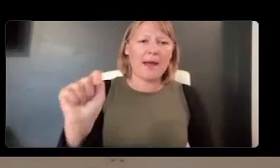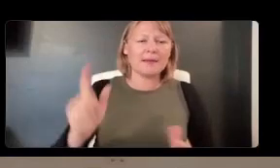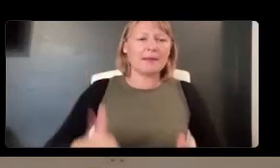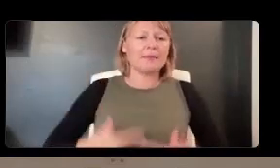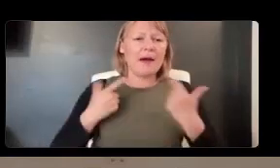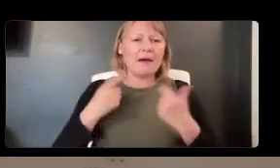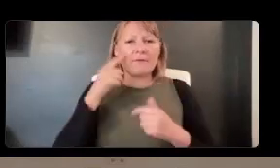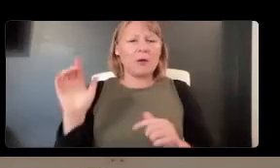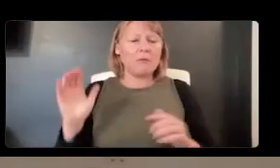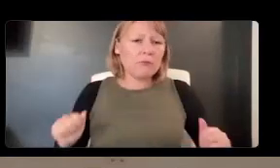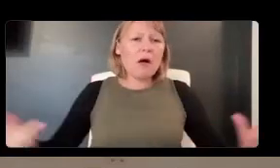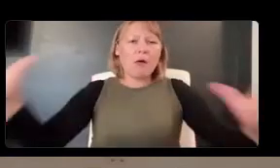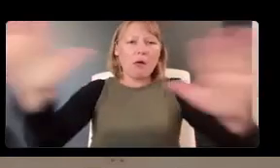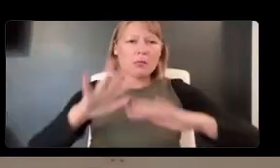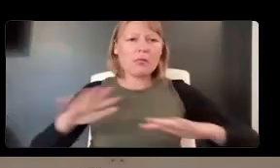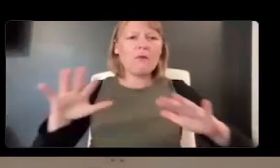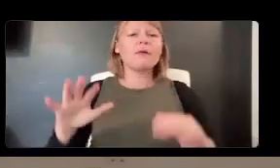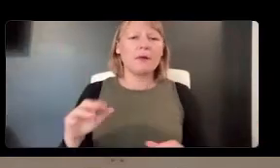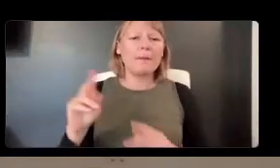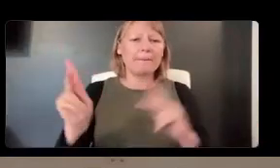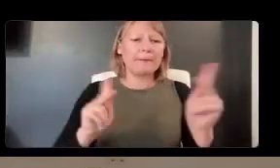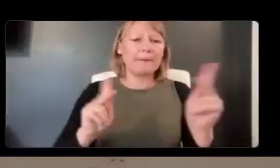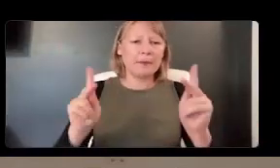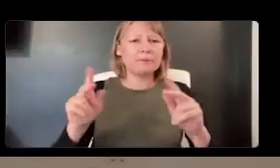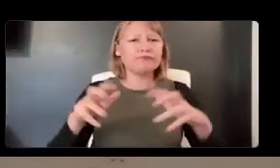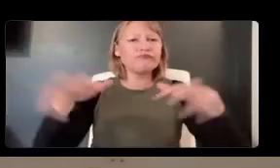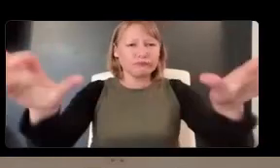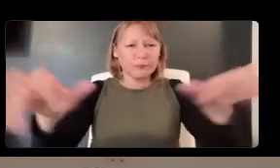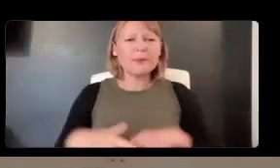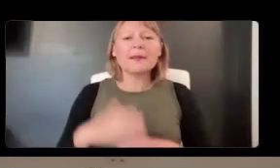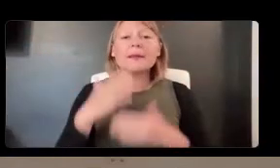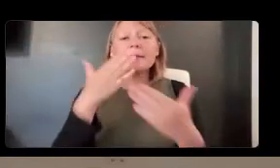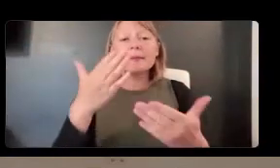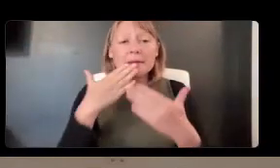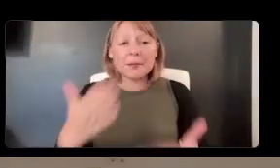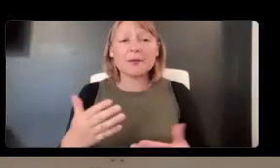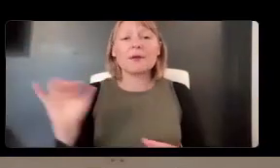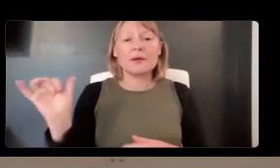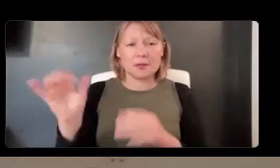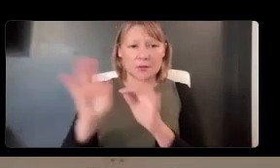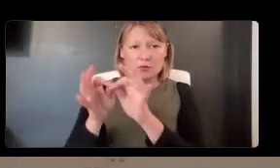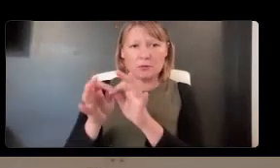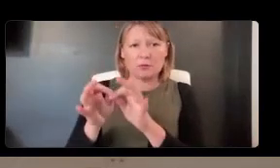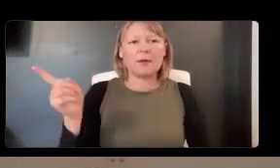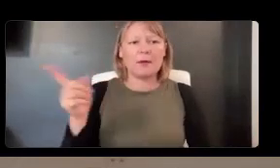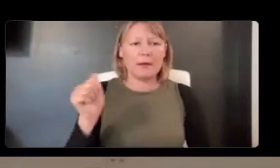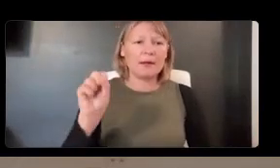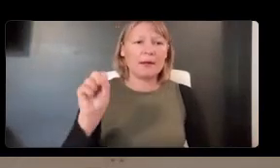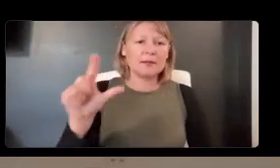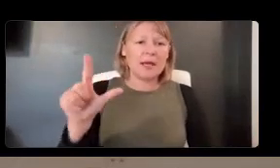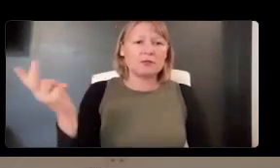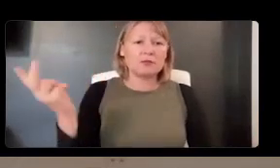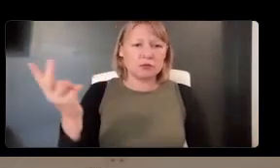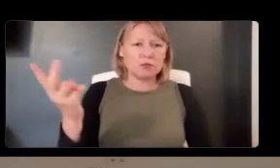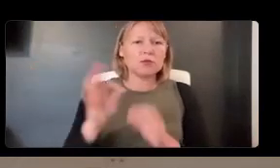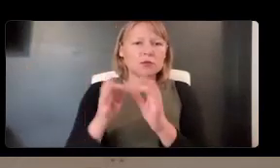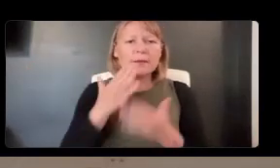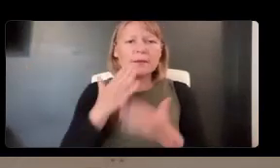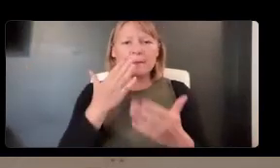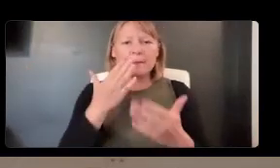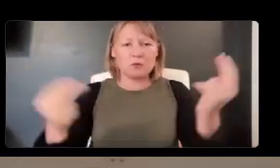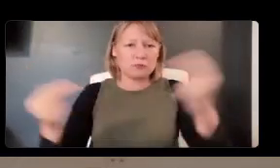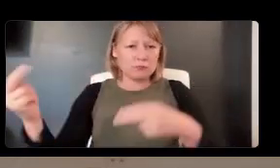the public, so welcome. And it is also being interpreted by an ASL interpreter. Thank you for being